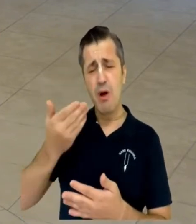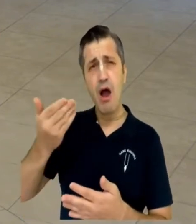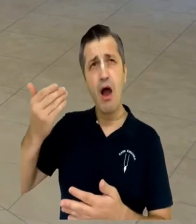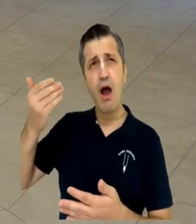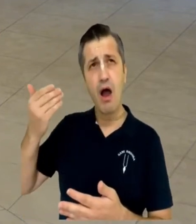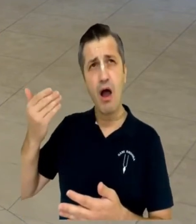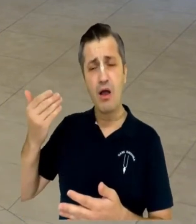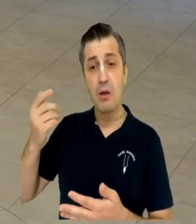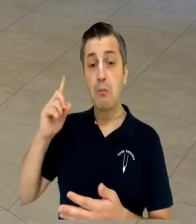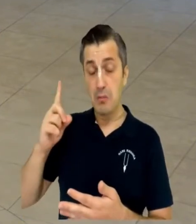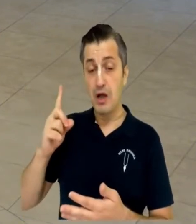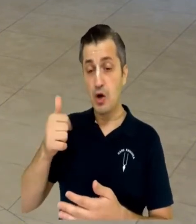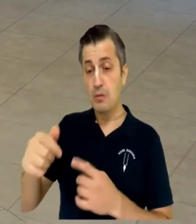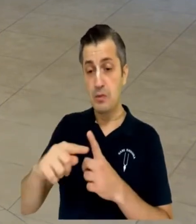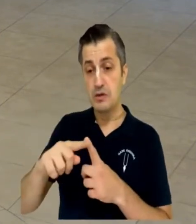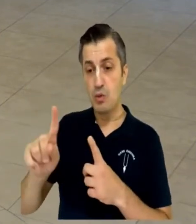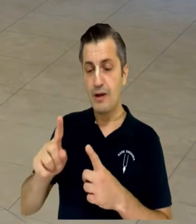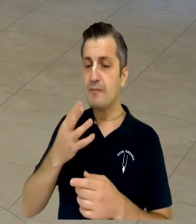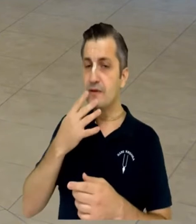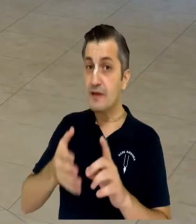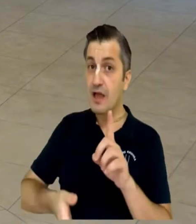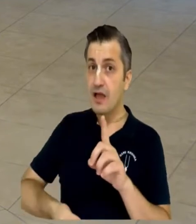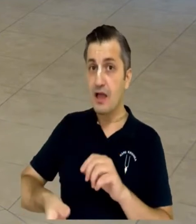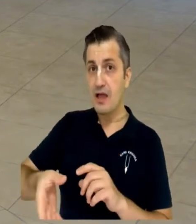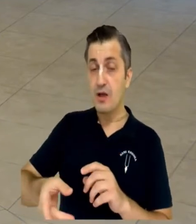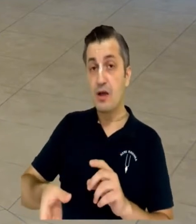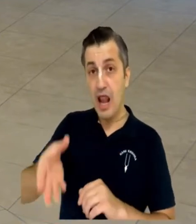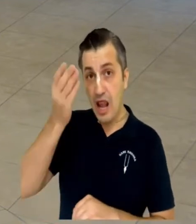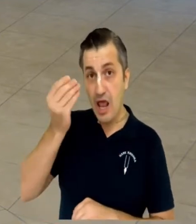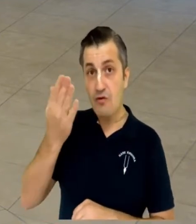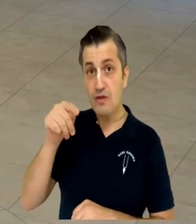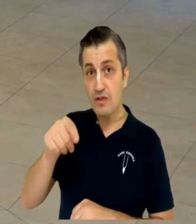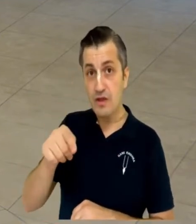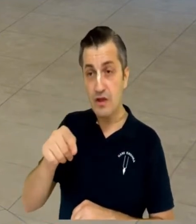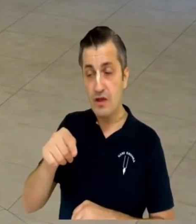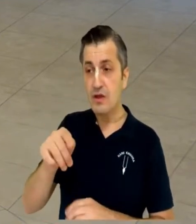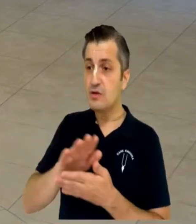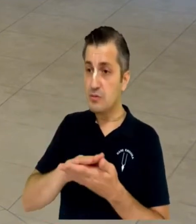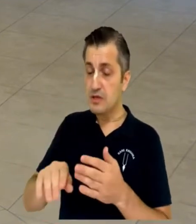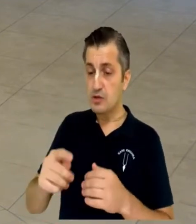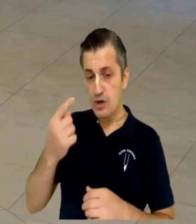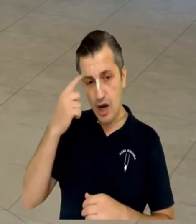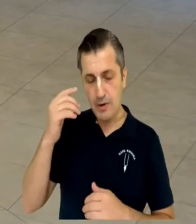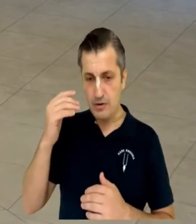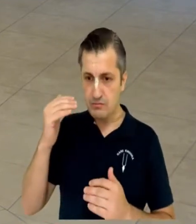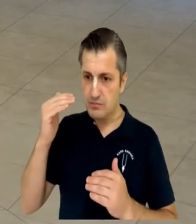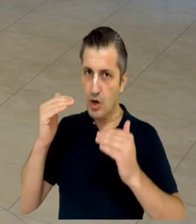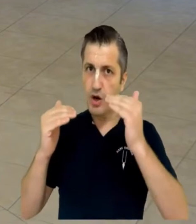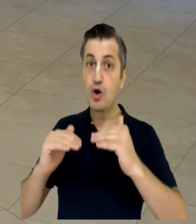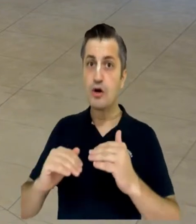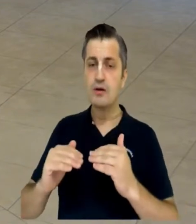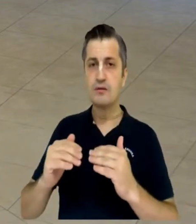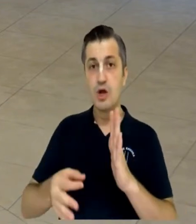learn from them, but even if there's some growth or learning happening, you can still look